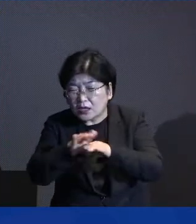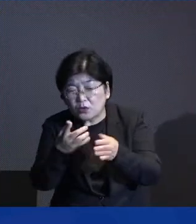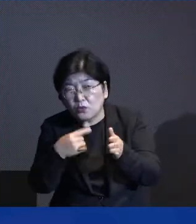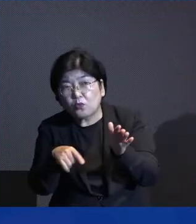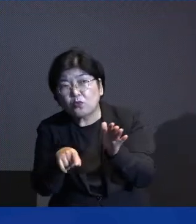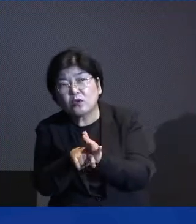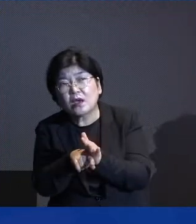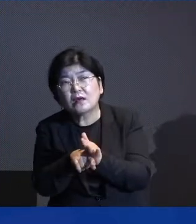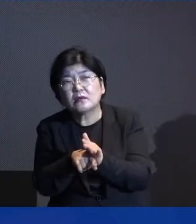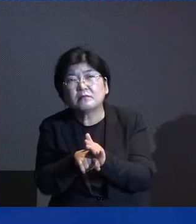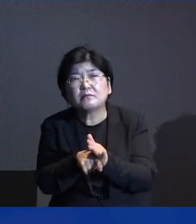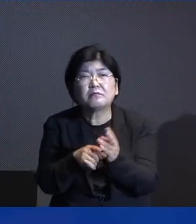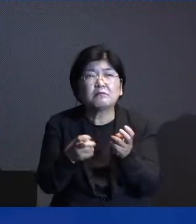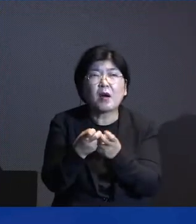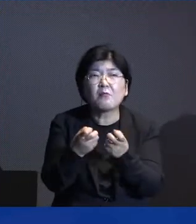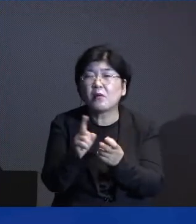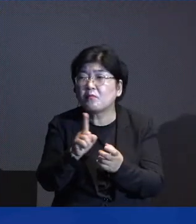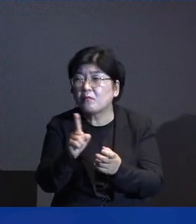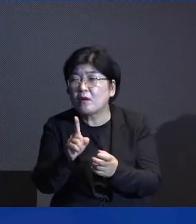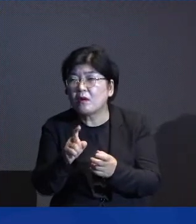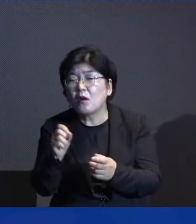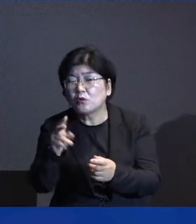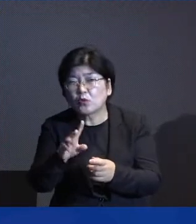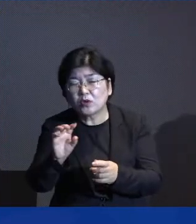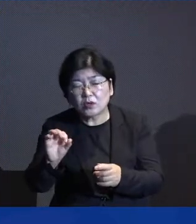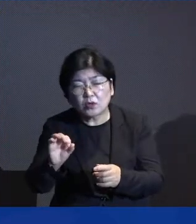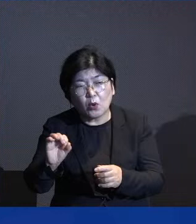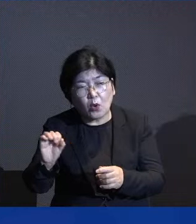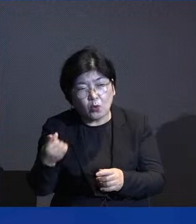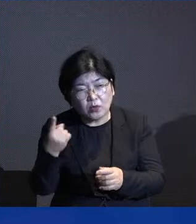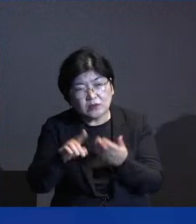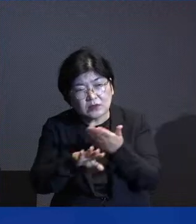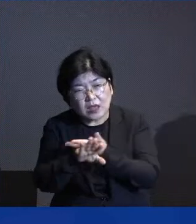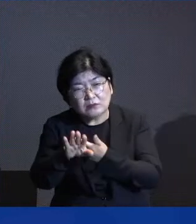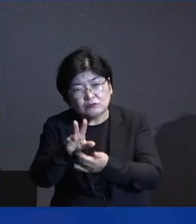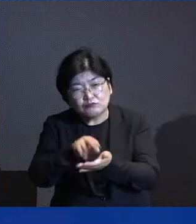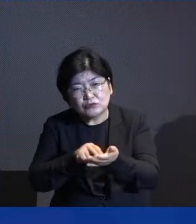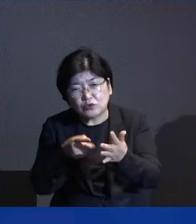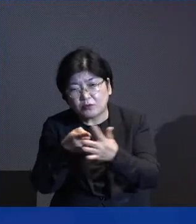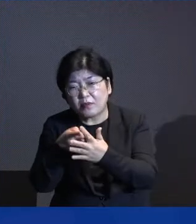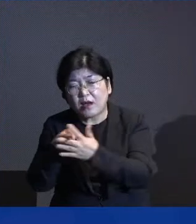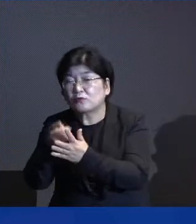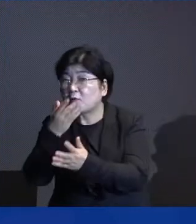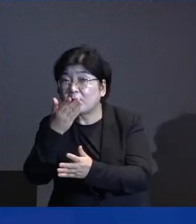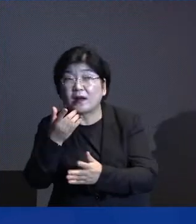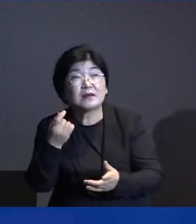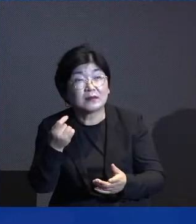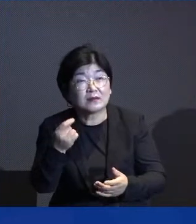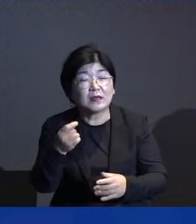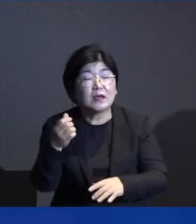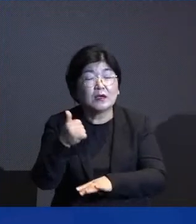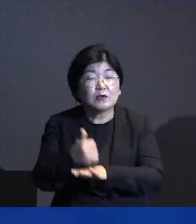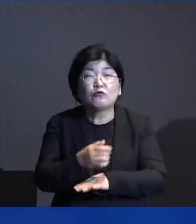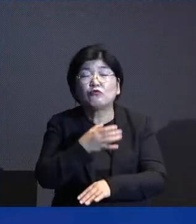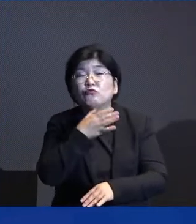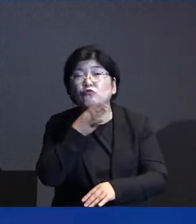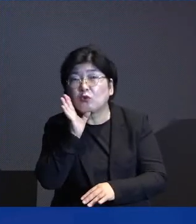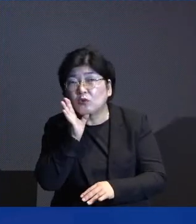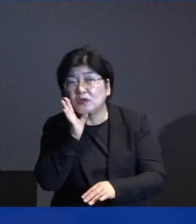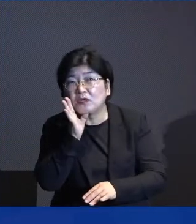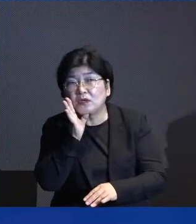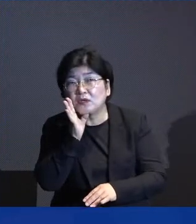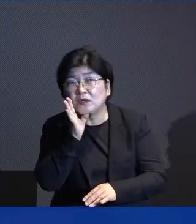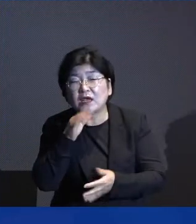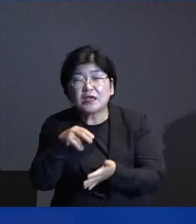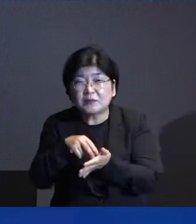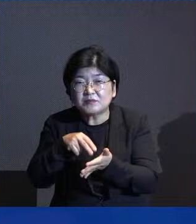we cannot focus on the well-being of older persons without including their voices. I always remember speaking to my